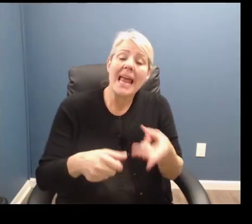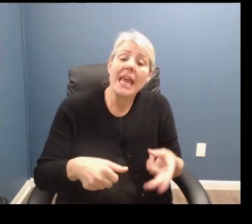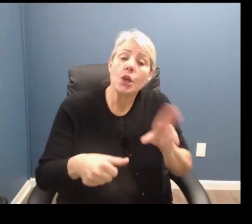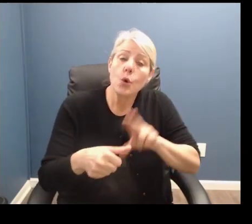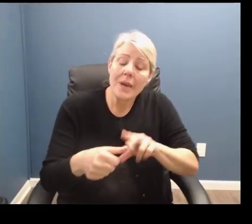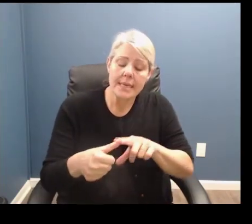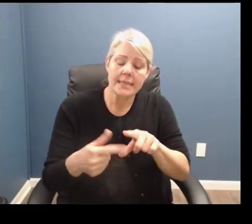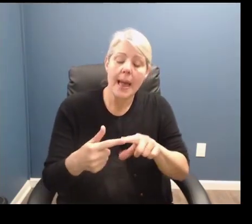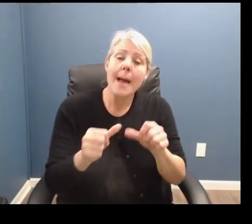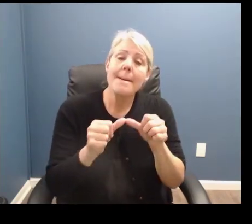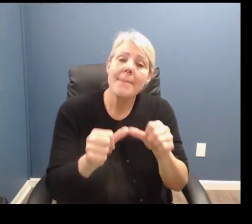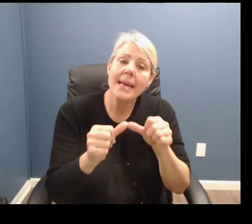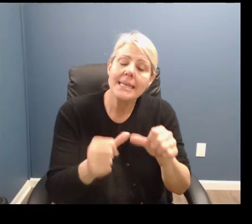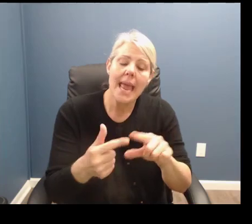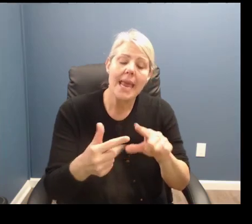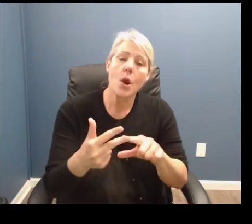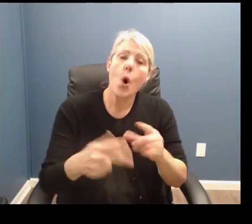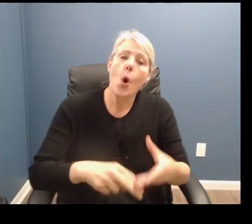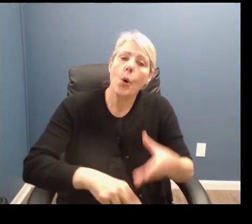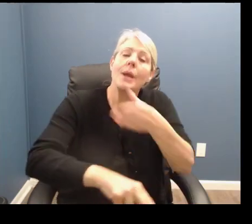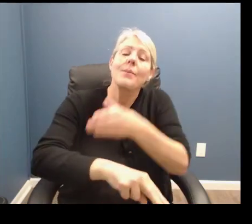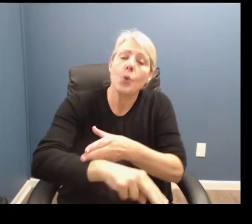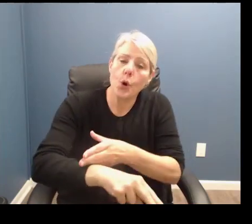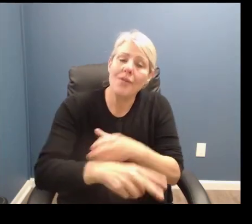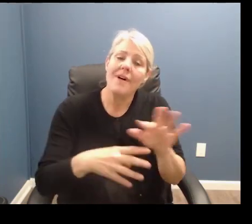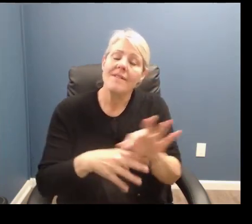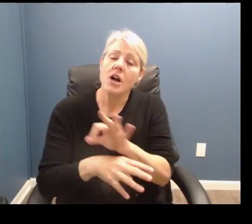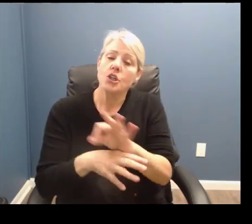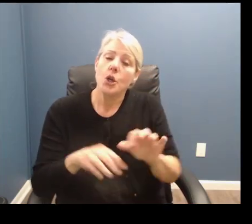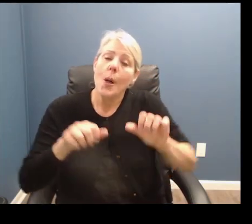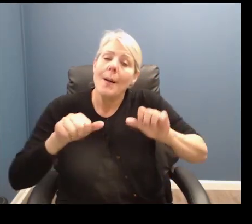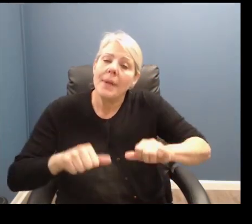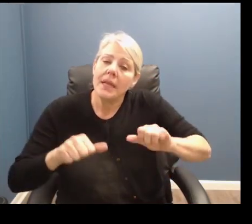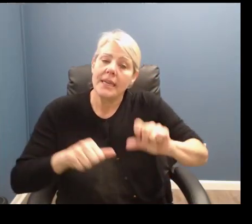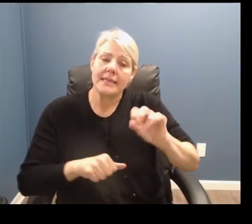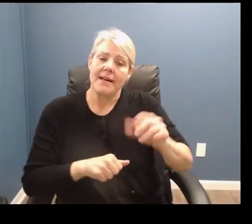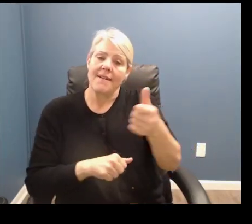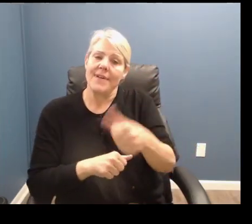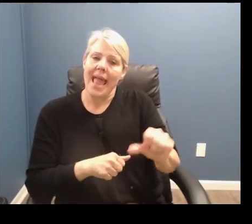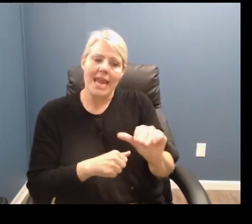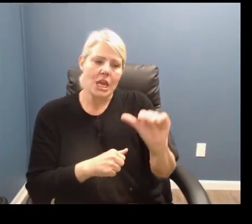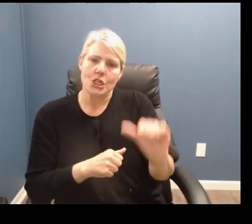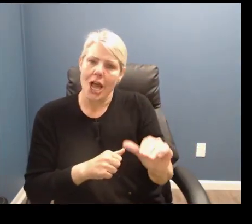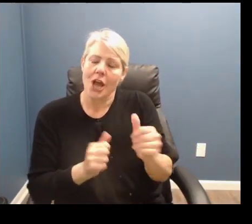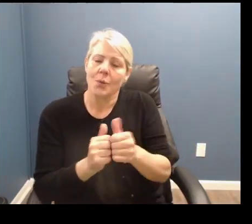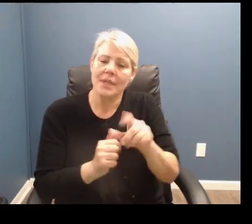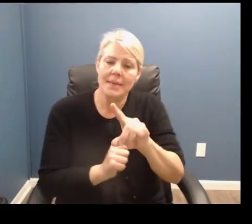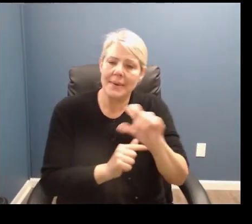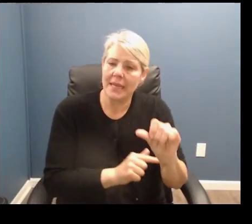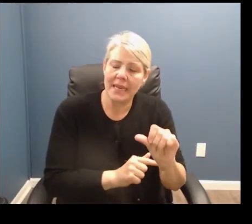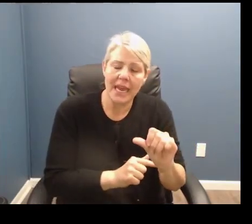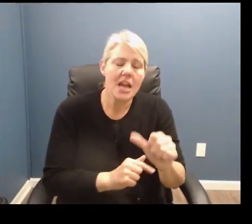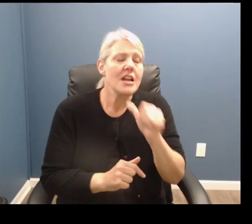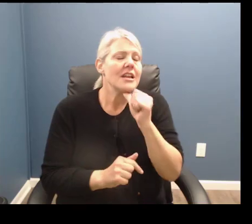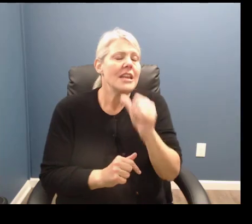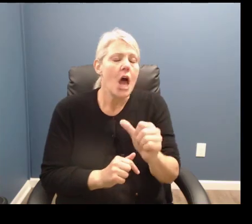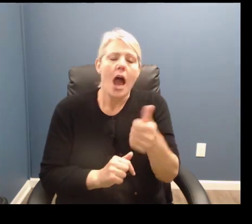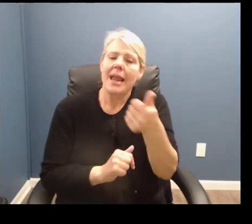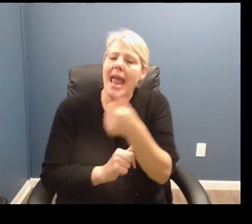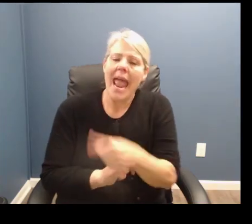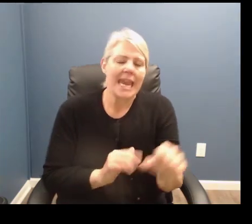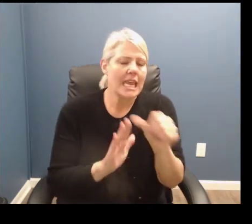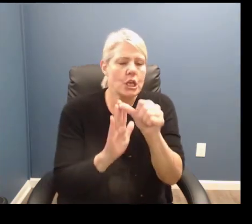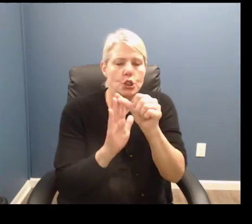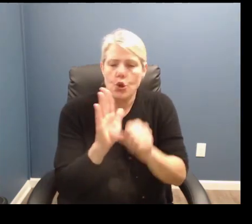maintain, or improve the functional capabilities of a child with a disability. The term does not include a medical device that is